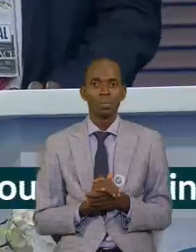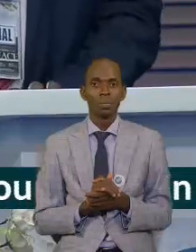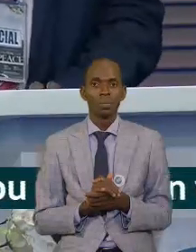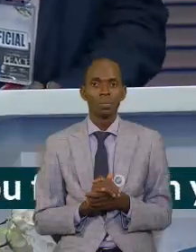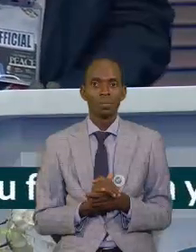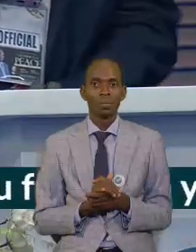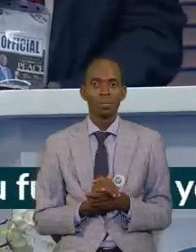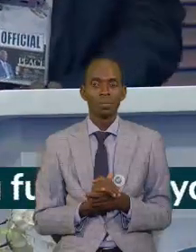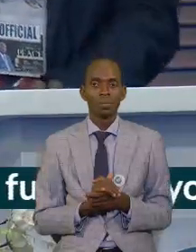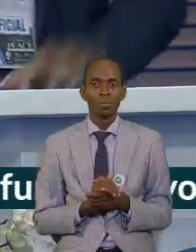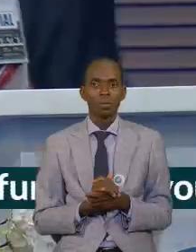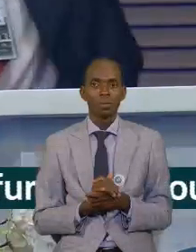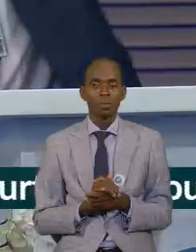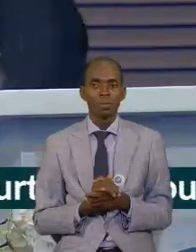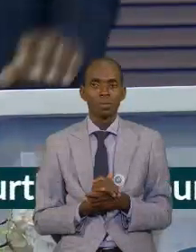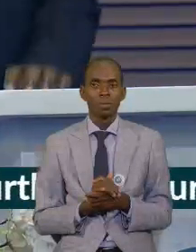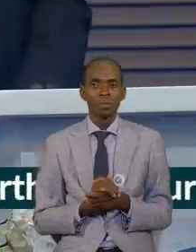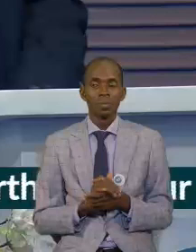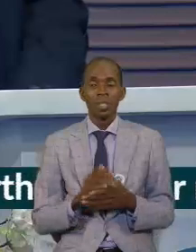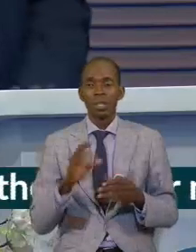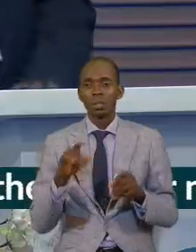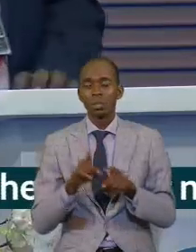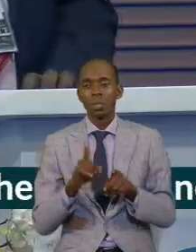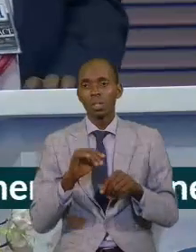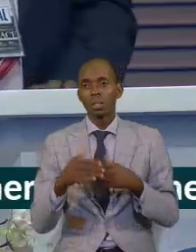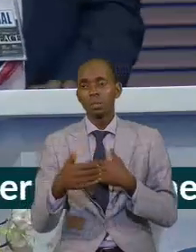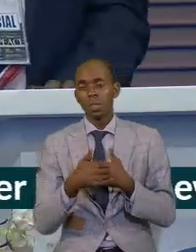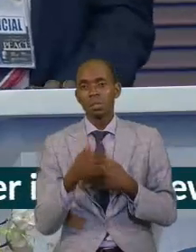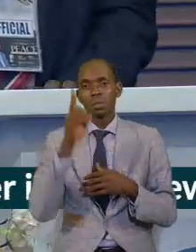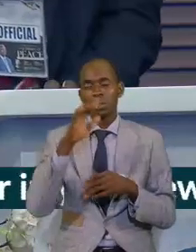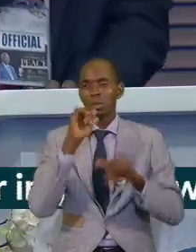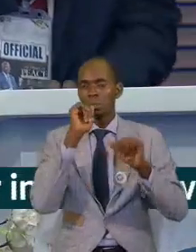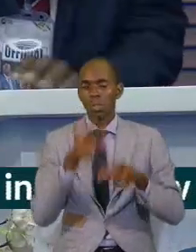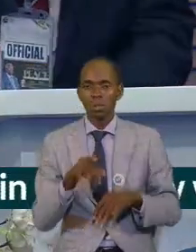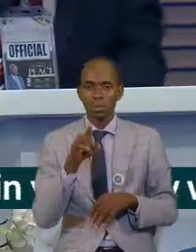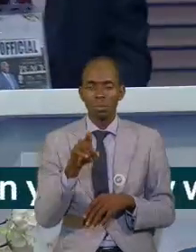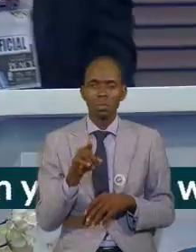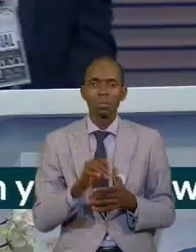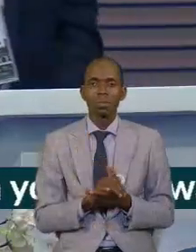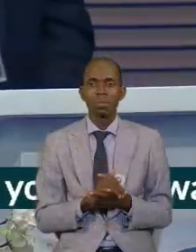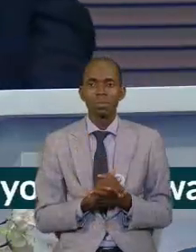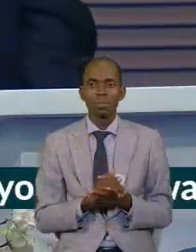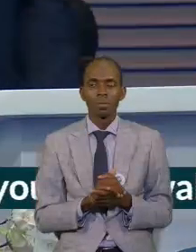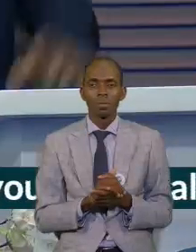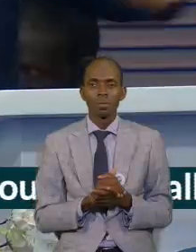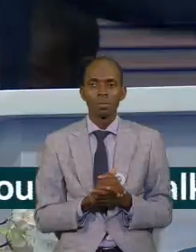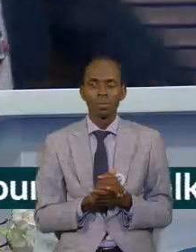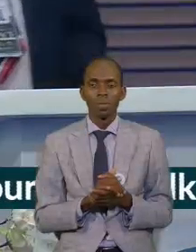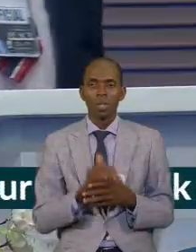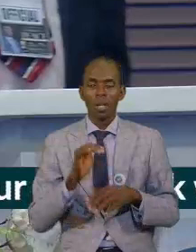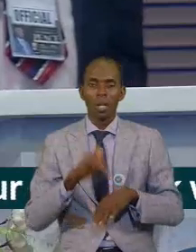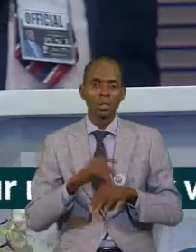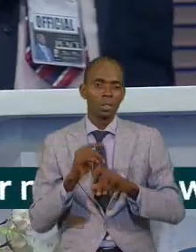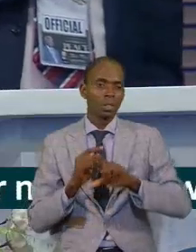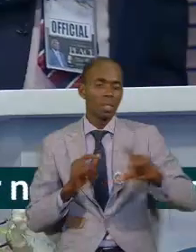Oui, derrière. Yes, behind. Que Dieu vous bénisse. God bless you. À ma droite, à ma gauche. On my left hand side.